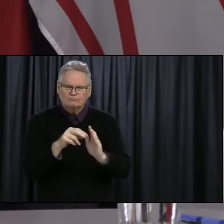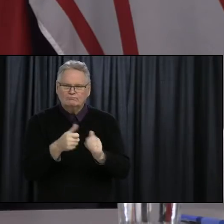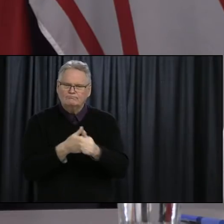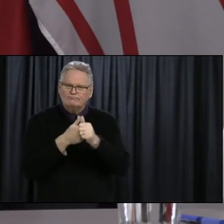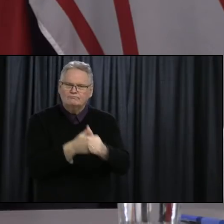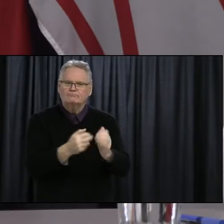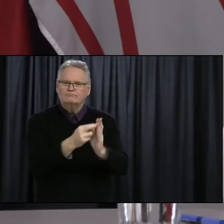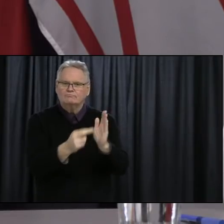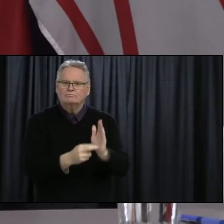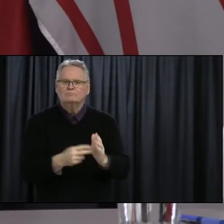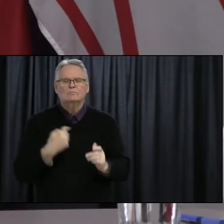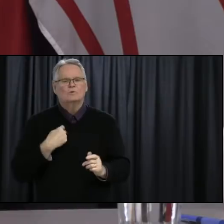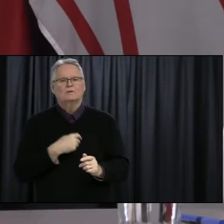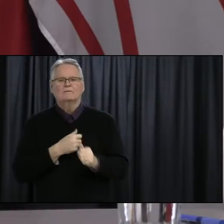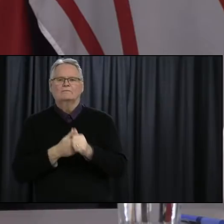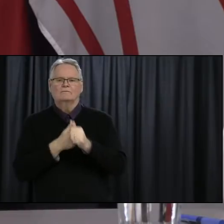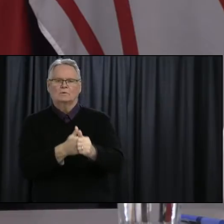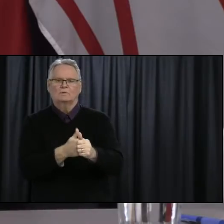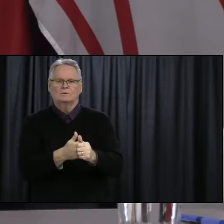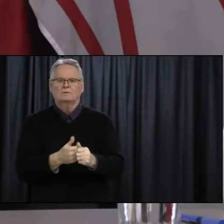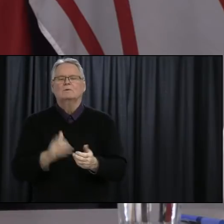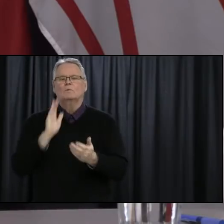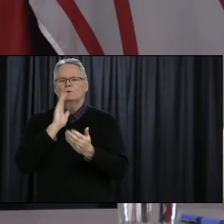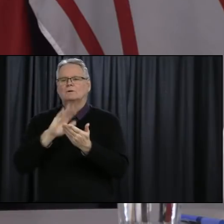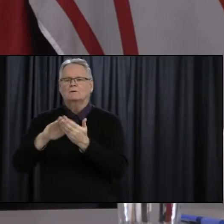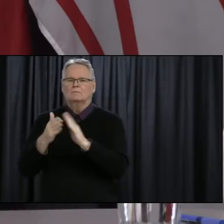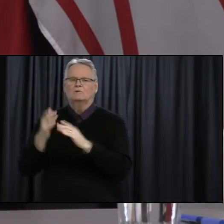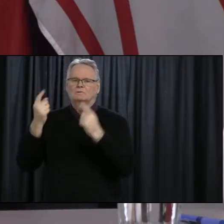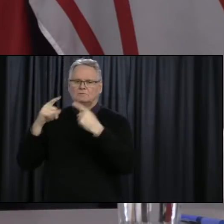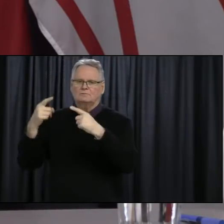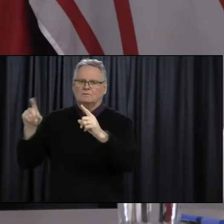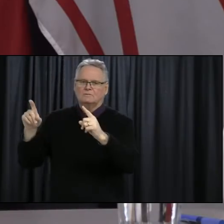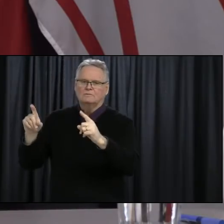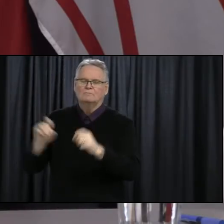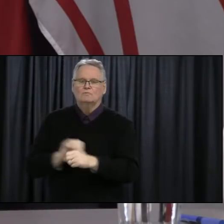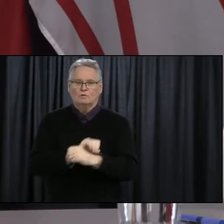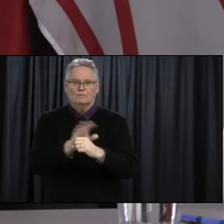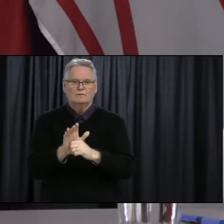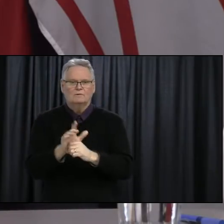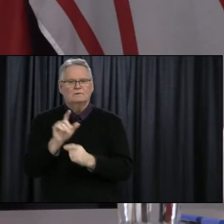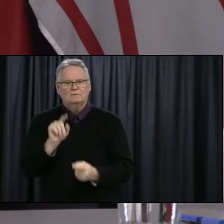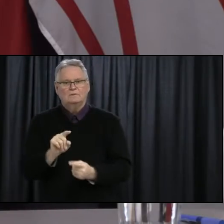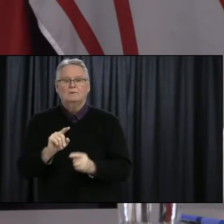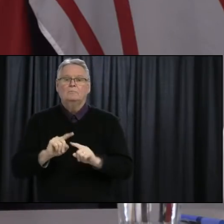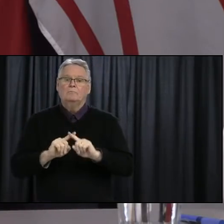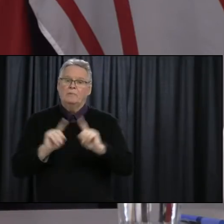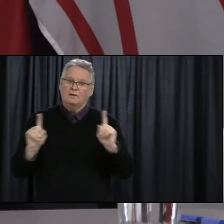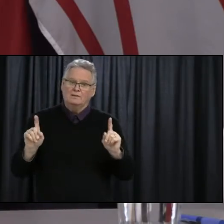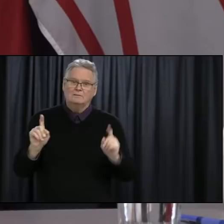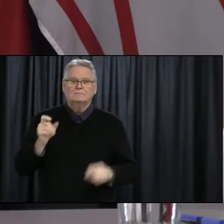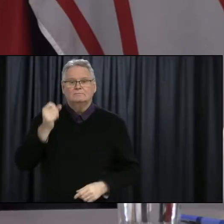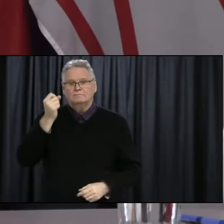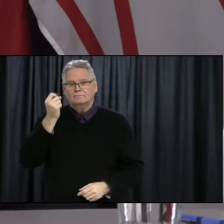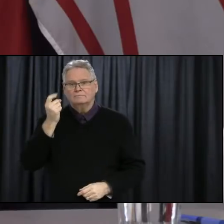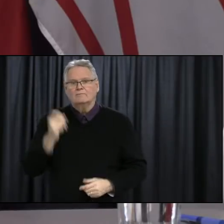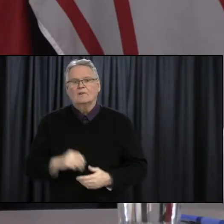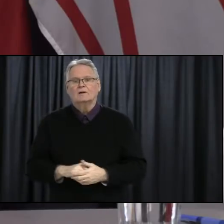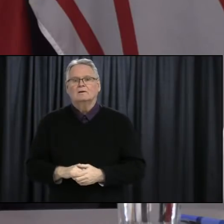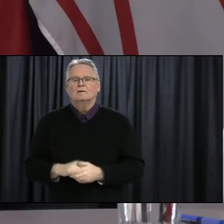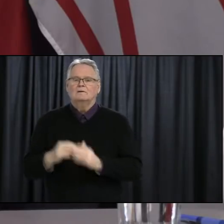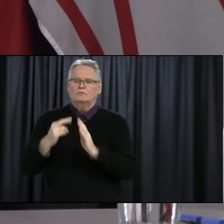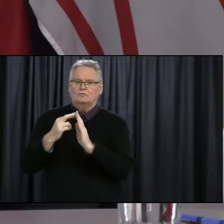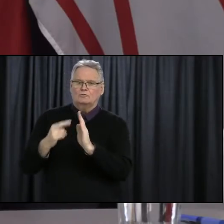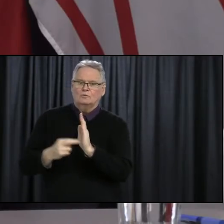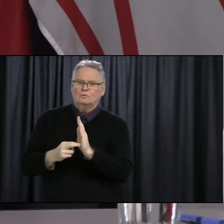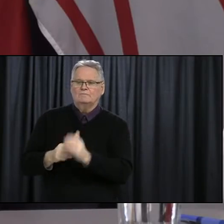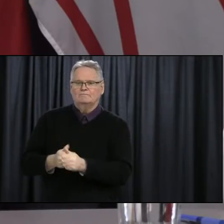of this. But you need to do your part. You need to follow the rules, social distance, wear a